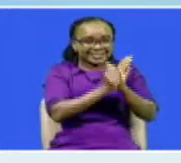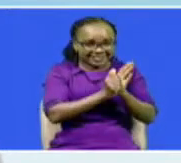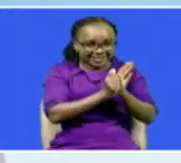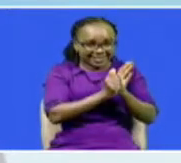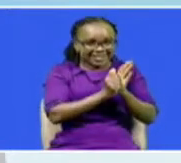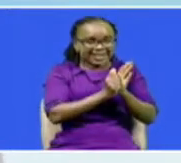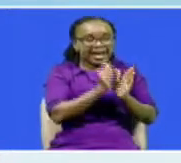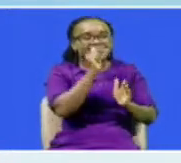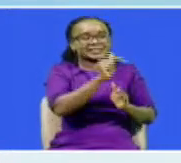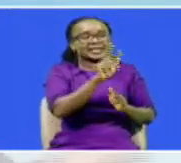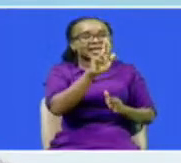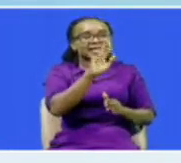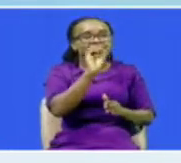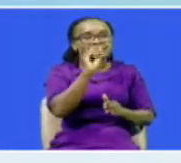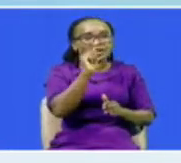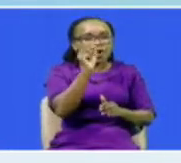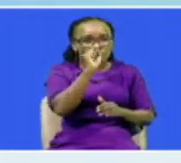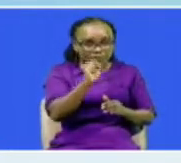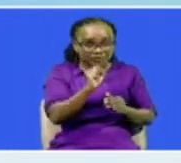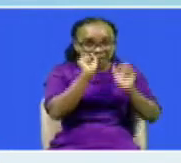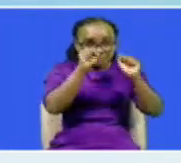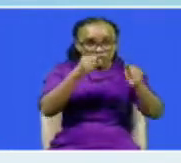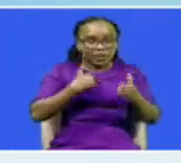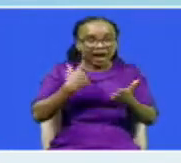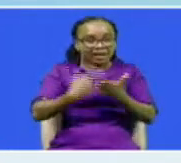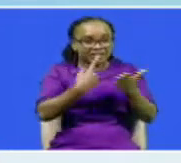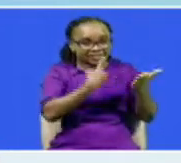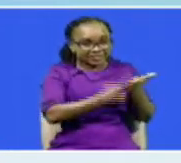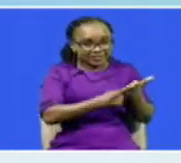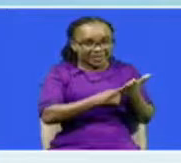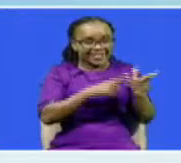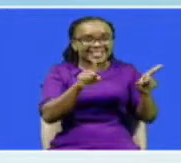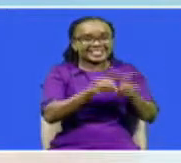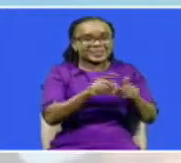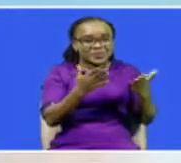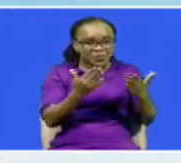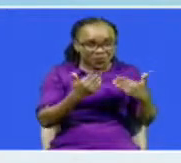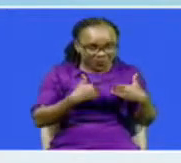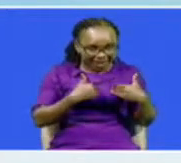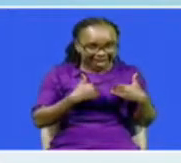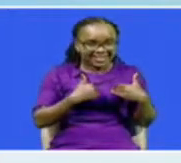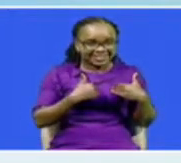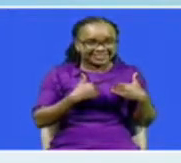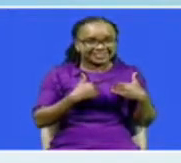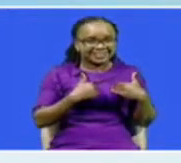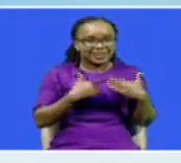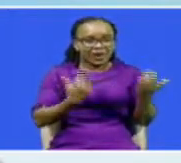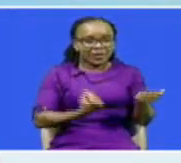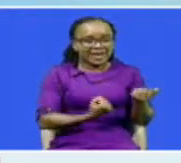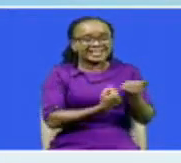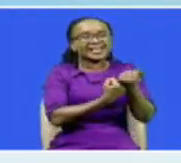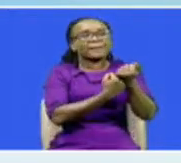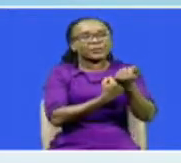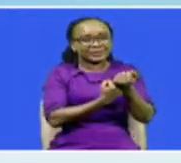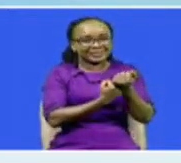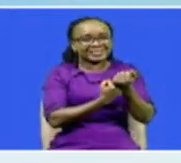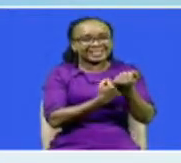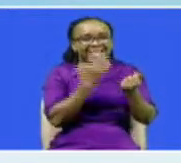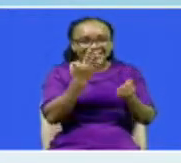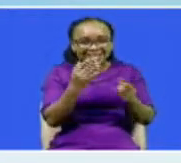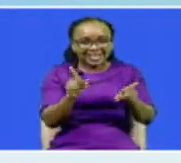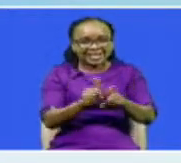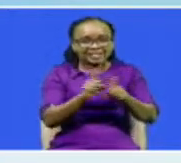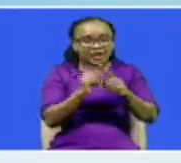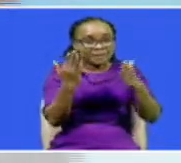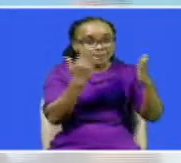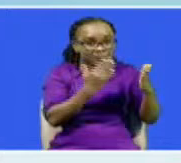Party agenda, then we can have the conversation. I mean, even in the Conservatives, within themselves, there are those who are supporting the BRITEX and those who did